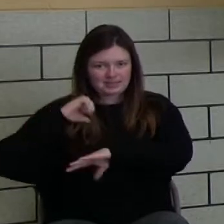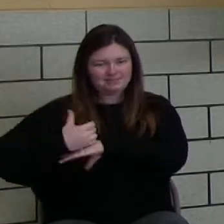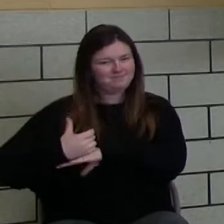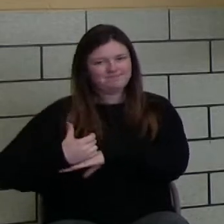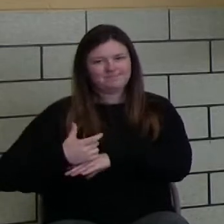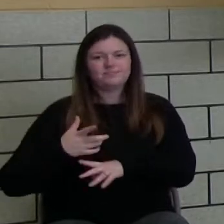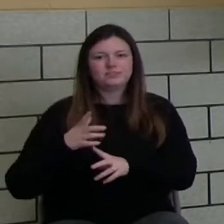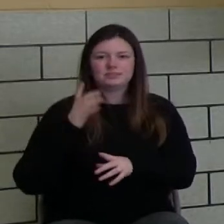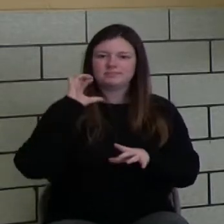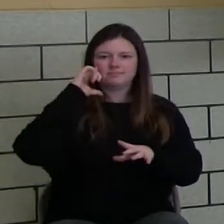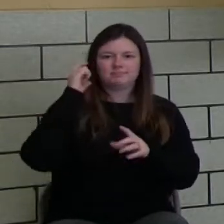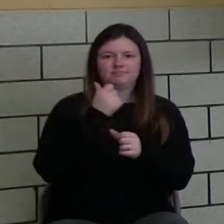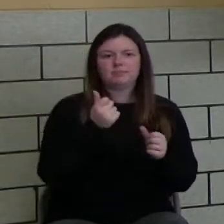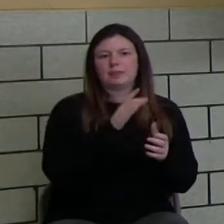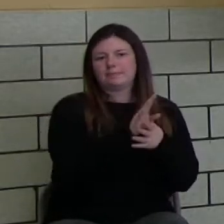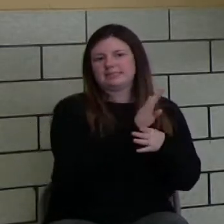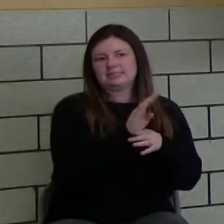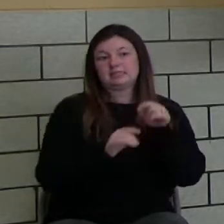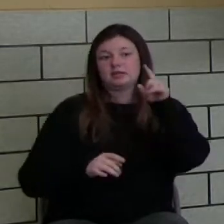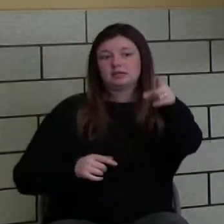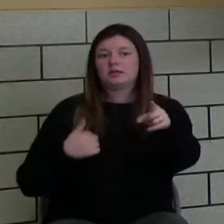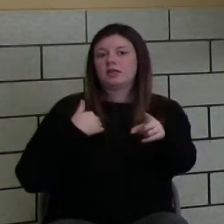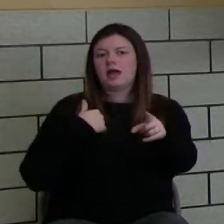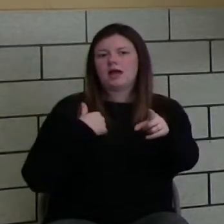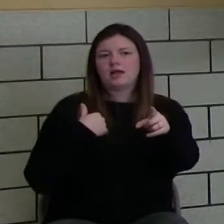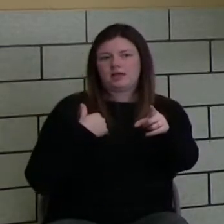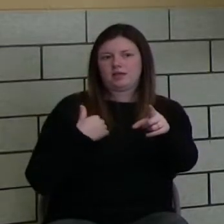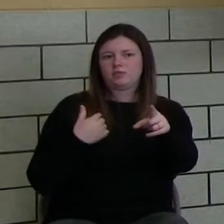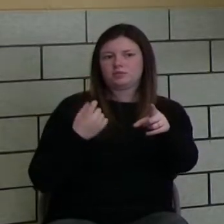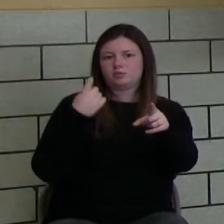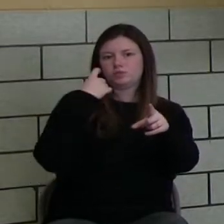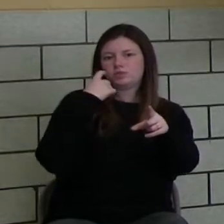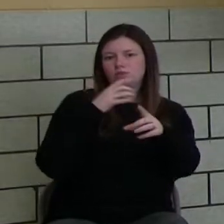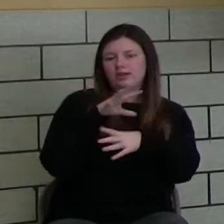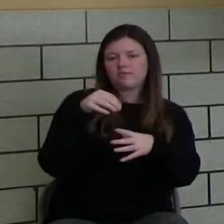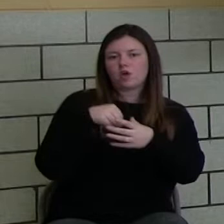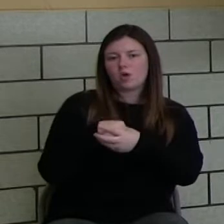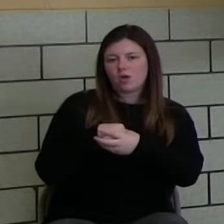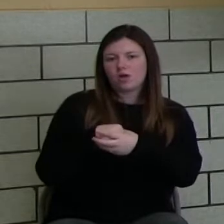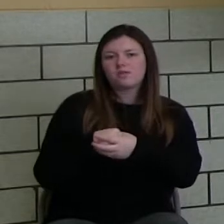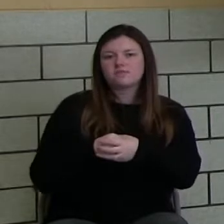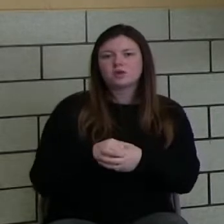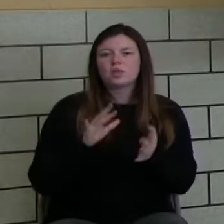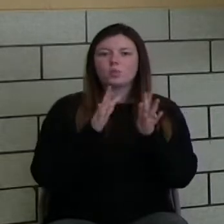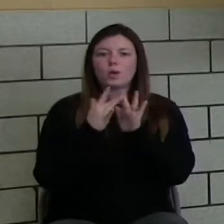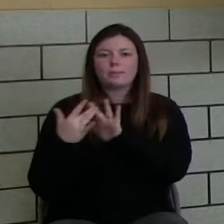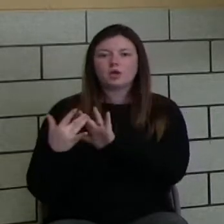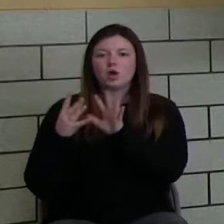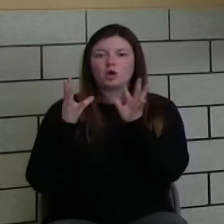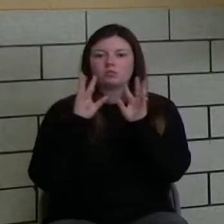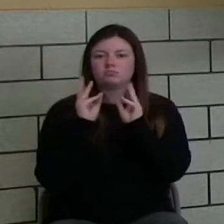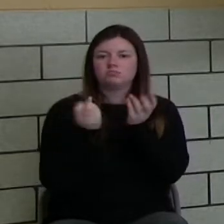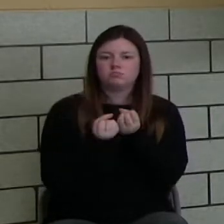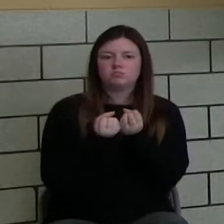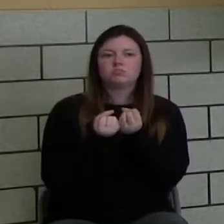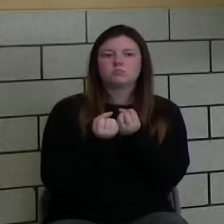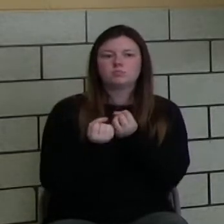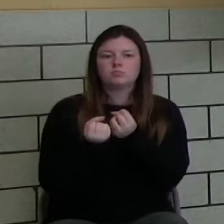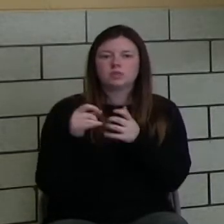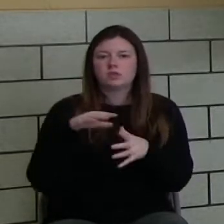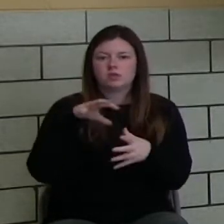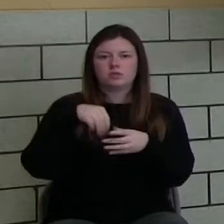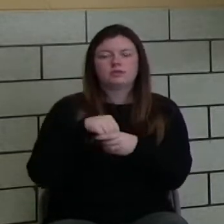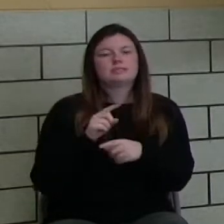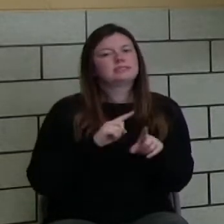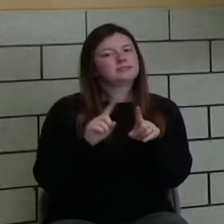webinar where they're doing a huge area and their philosophy behind that and what they're actually doing. And it encompasses a lot of different